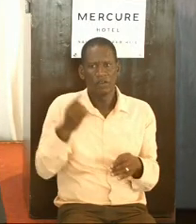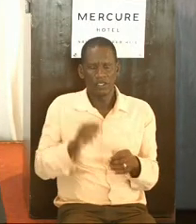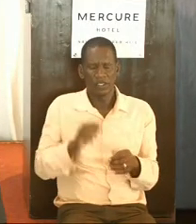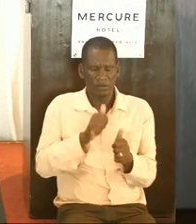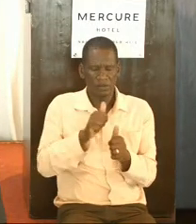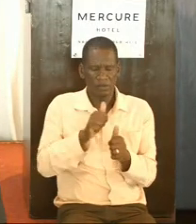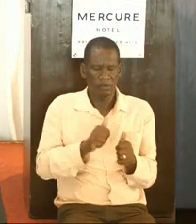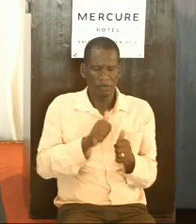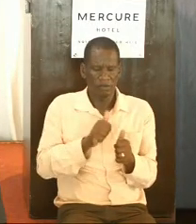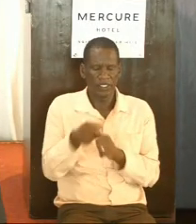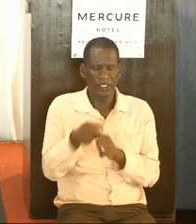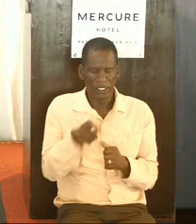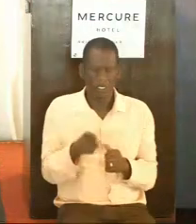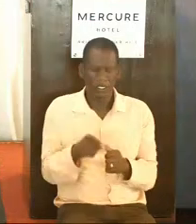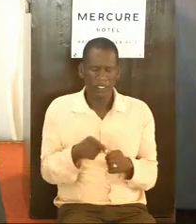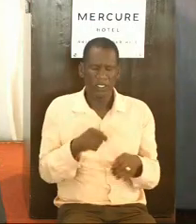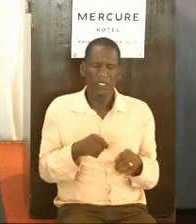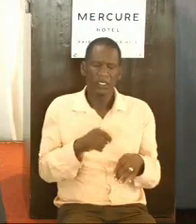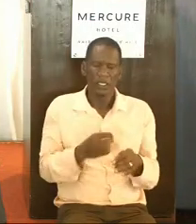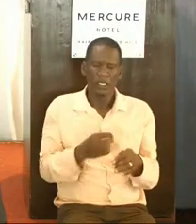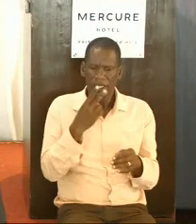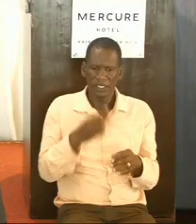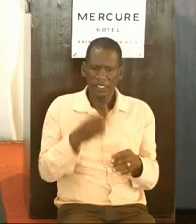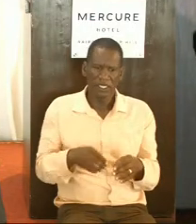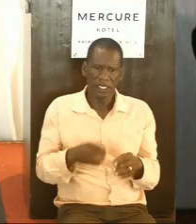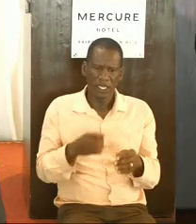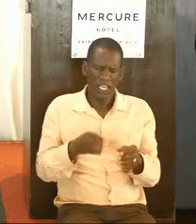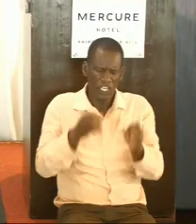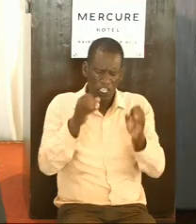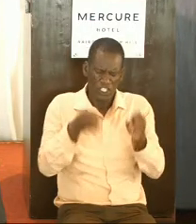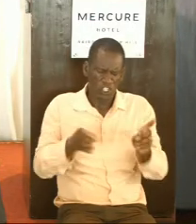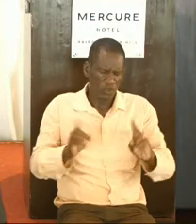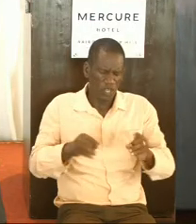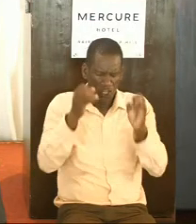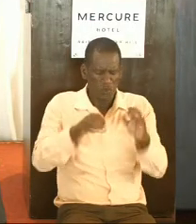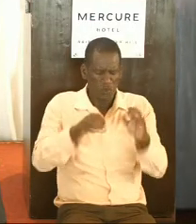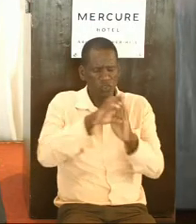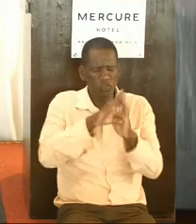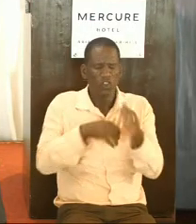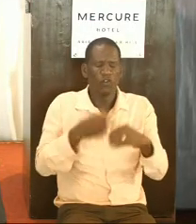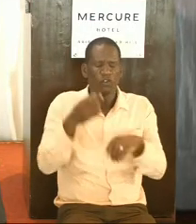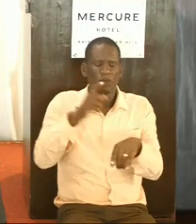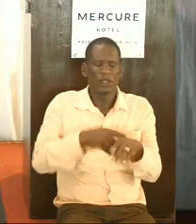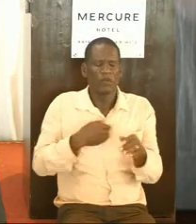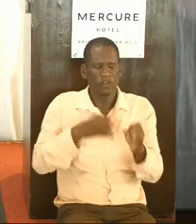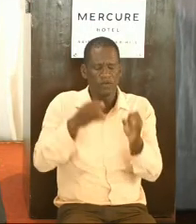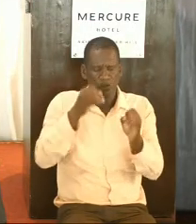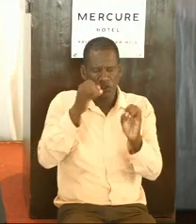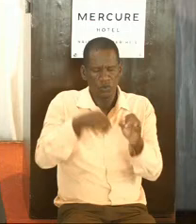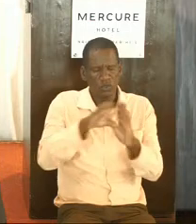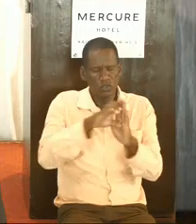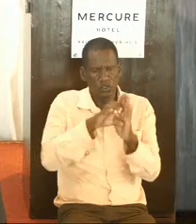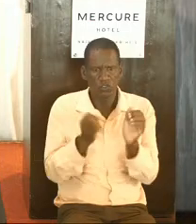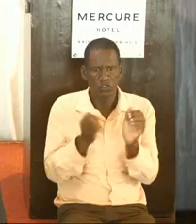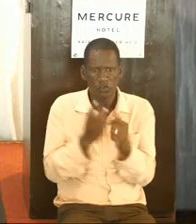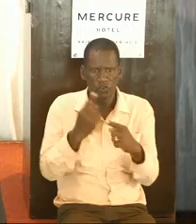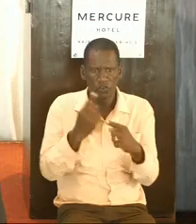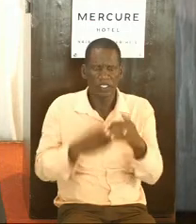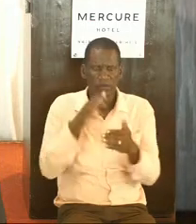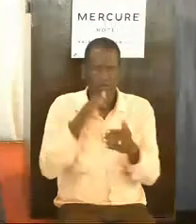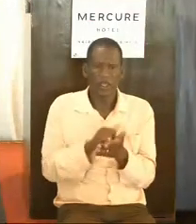this because I still call it new I call it a new constitution is it 12 years later because